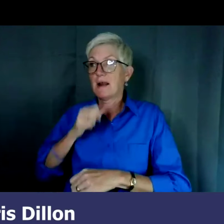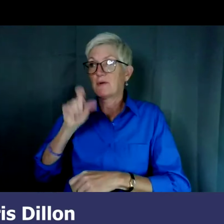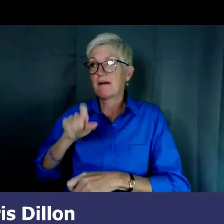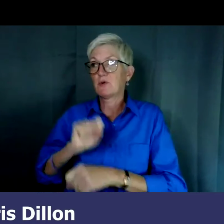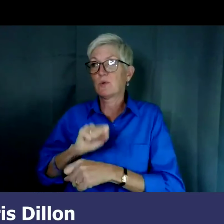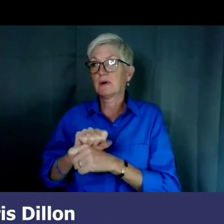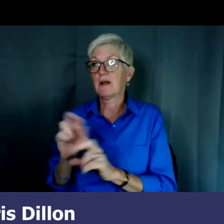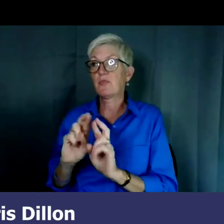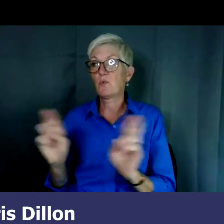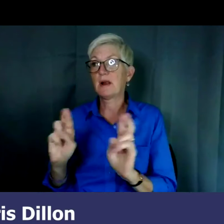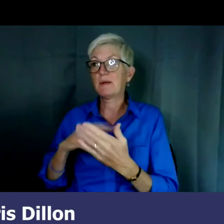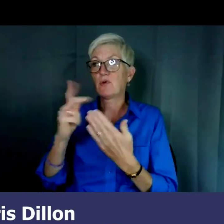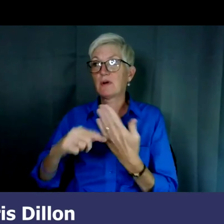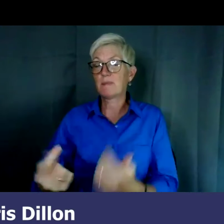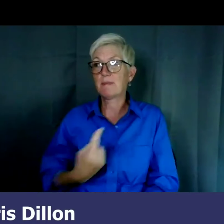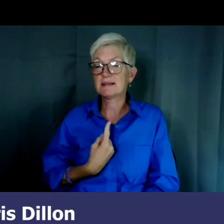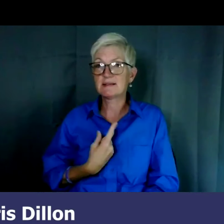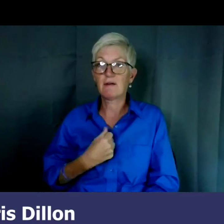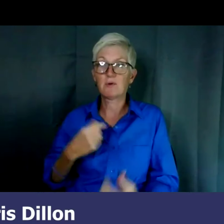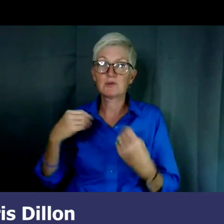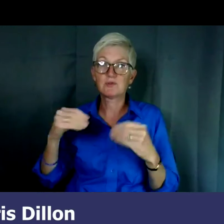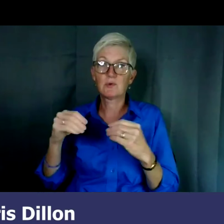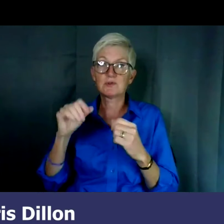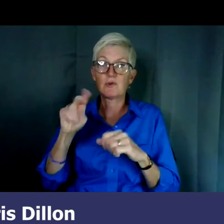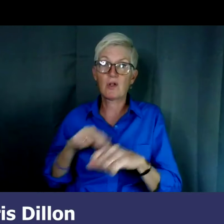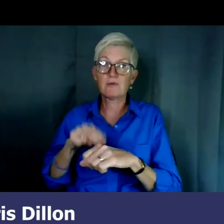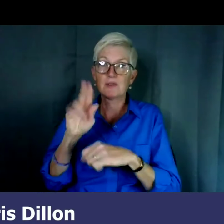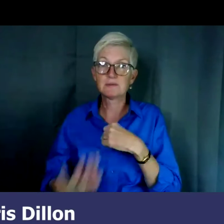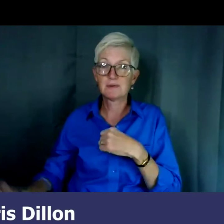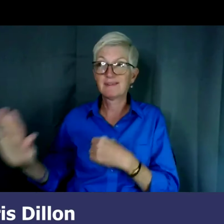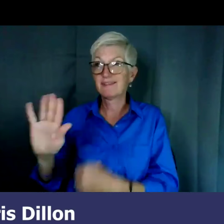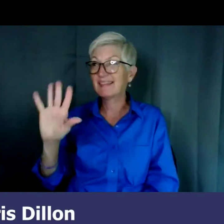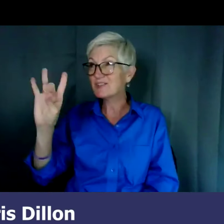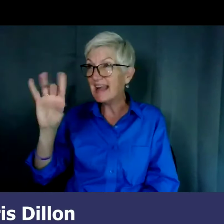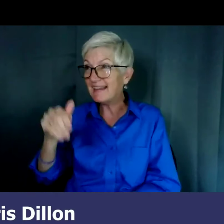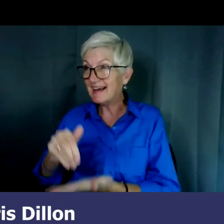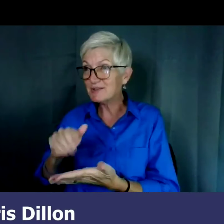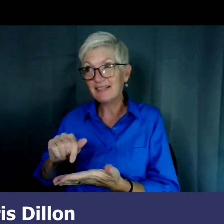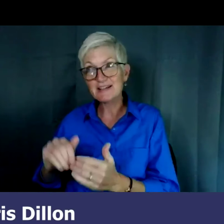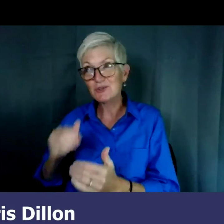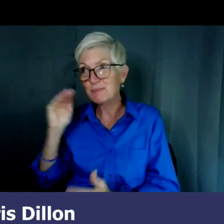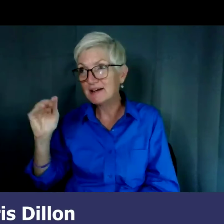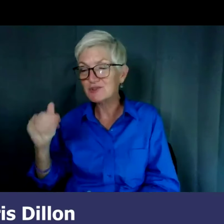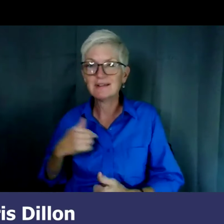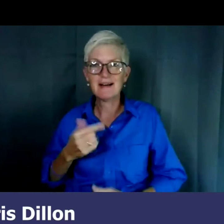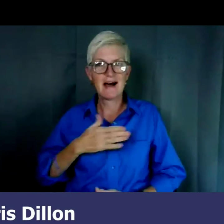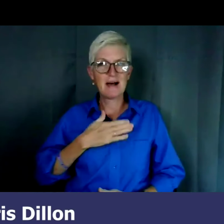all the stores nationwide. 8,000 stores is a little bit too much. So I'm quite happy with my